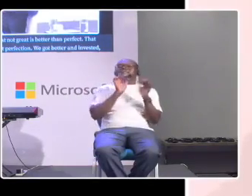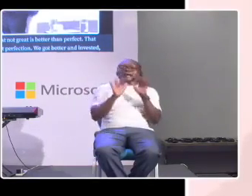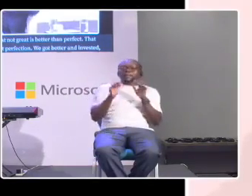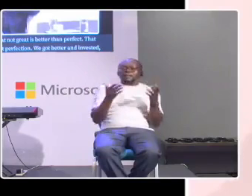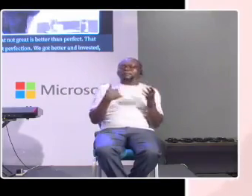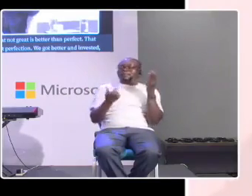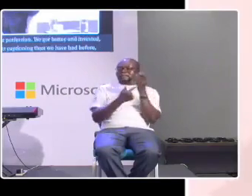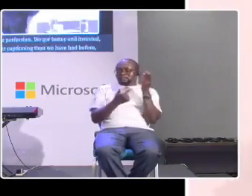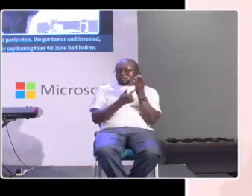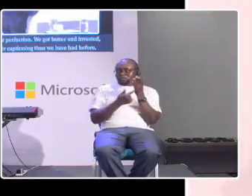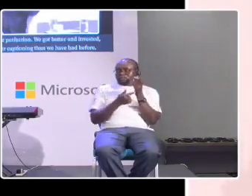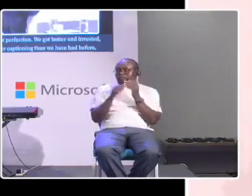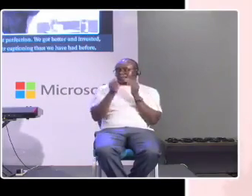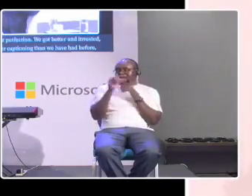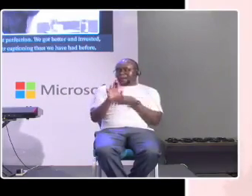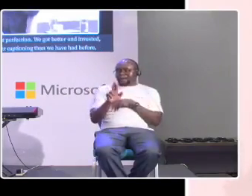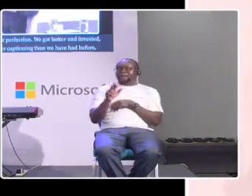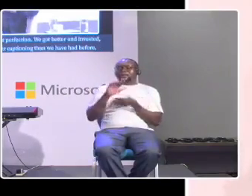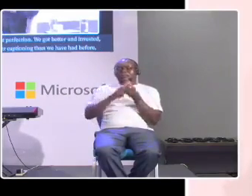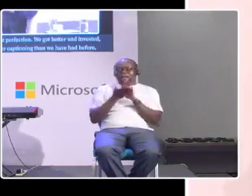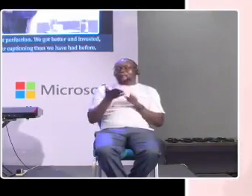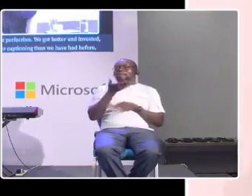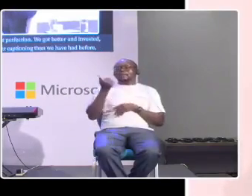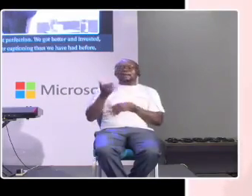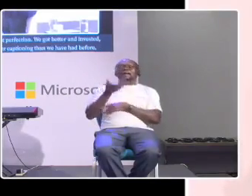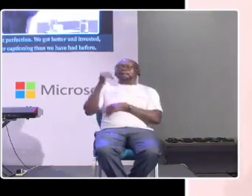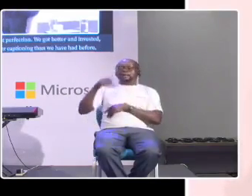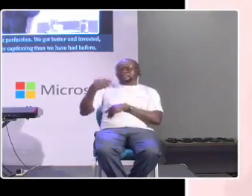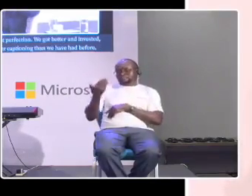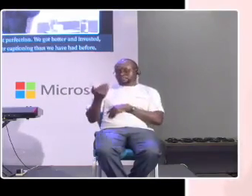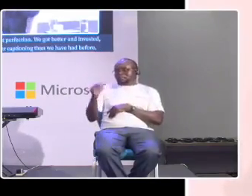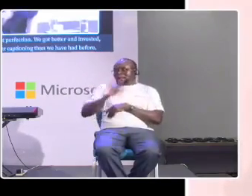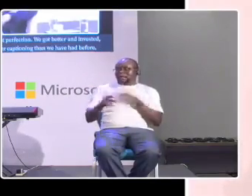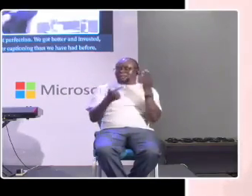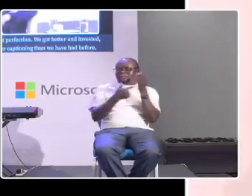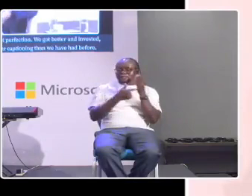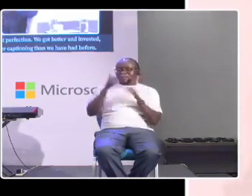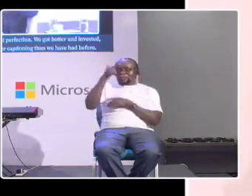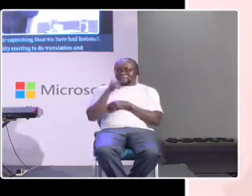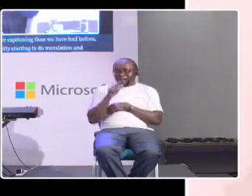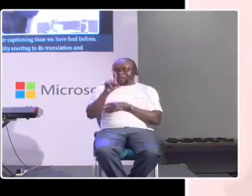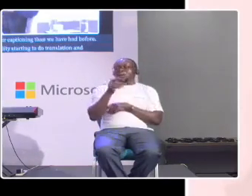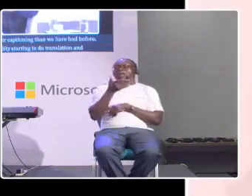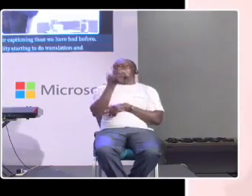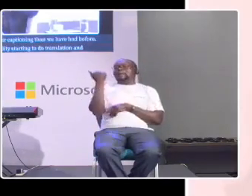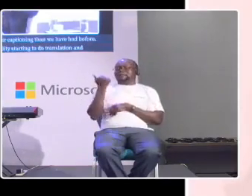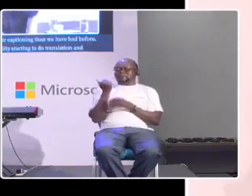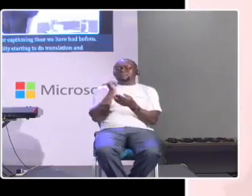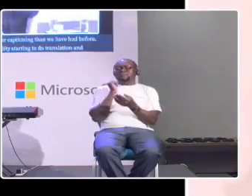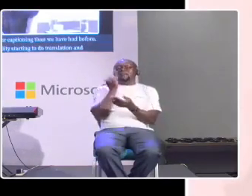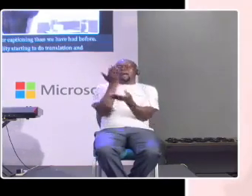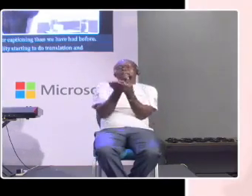the technology, all AI-based, gets better and better. When it comes to technologies for the blind, one of my favorite applications is called